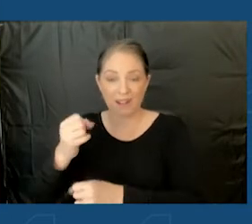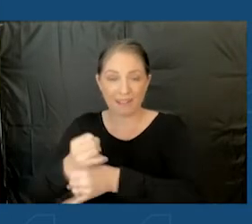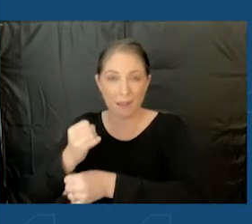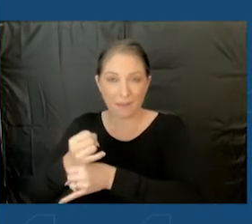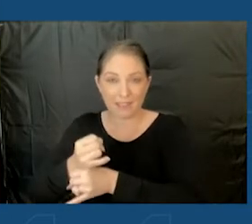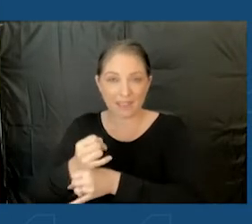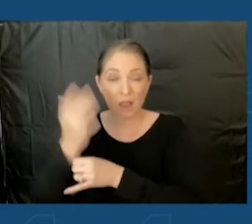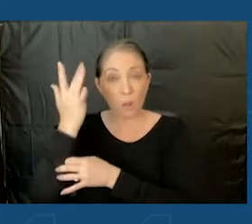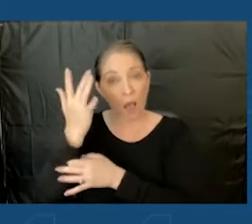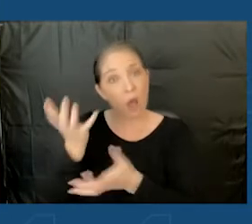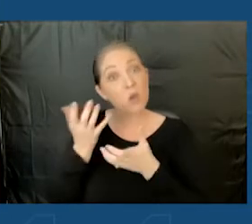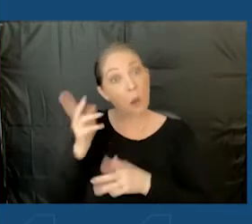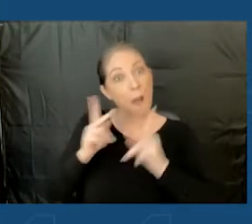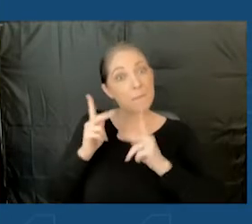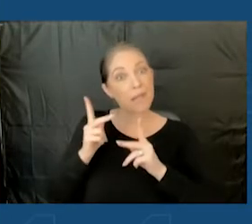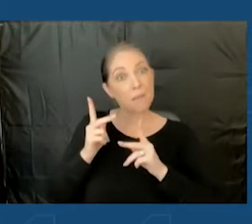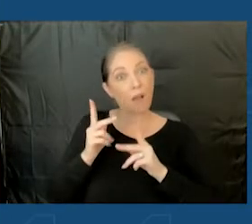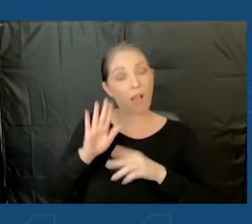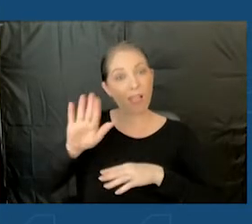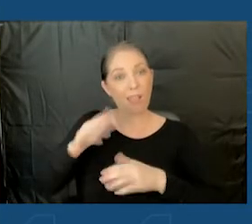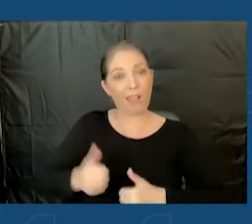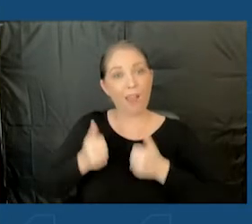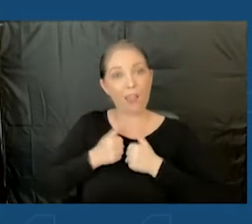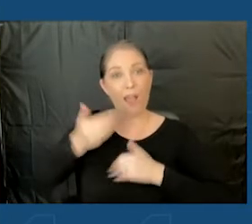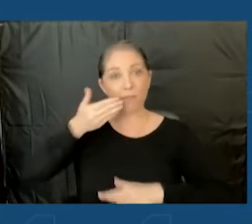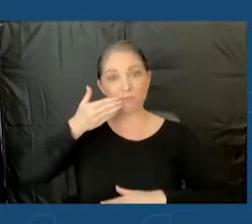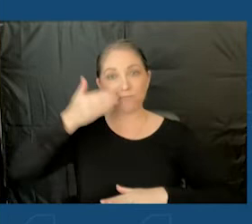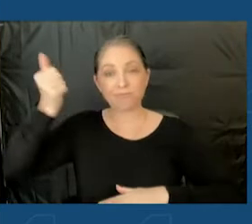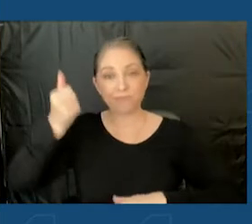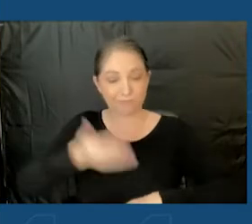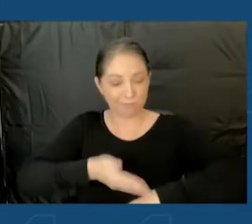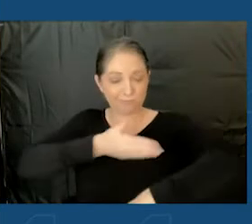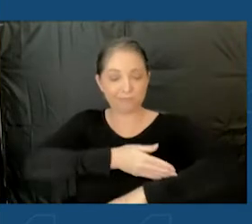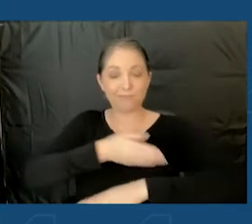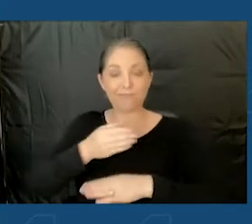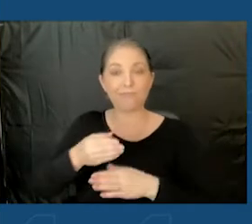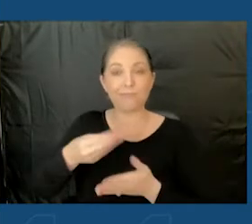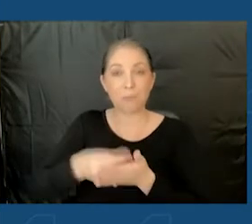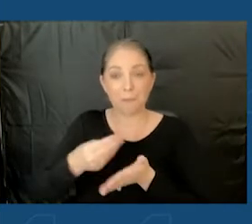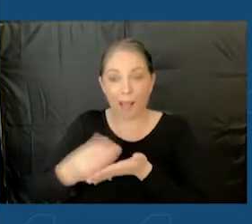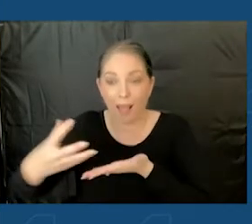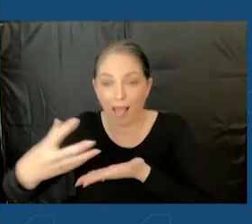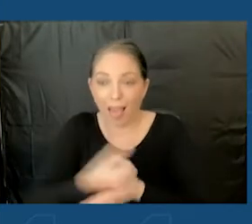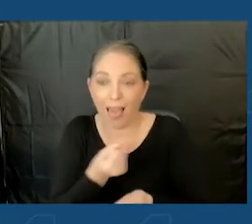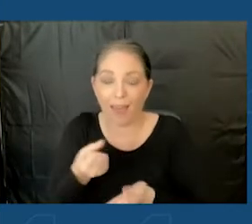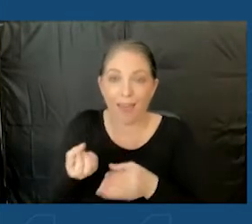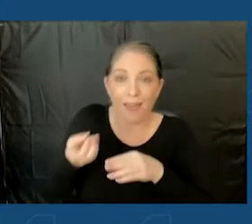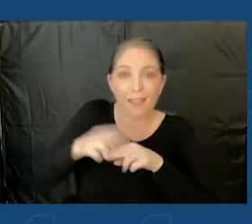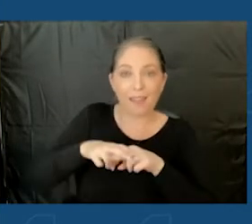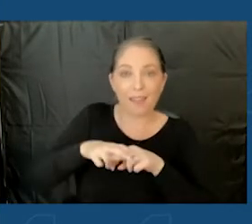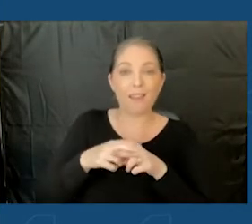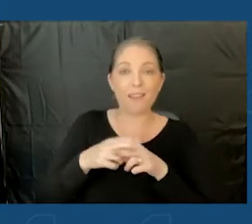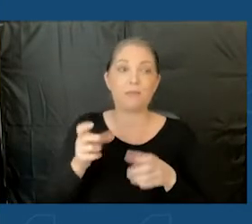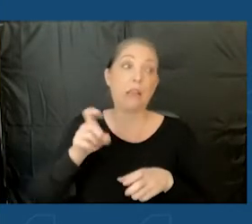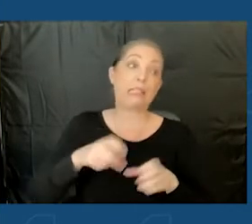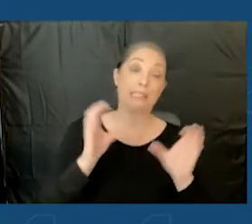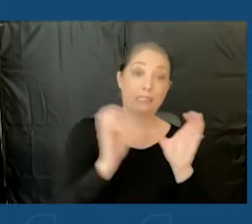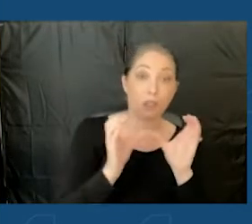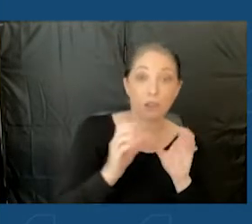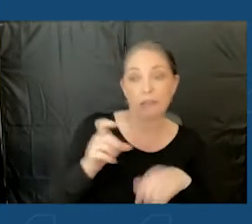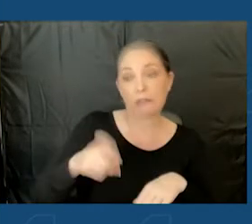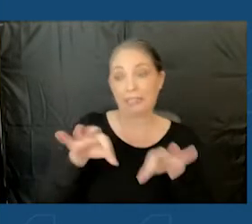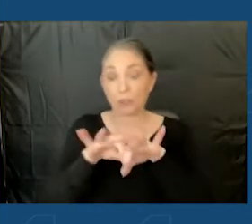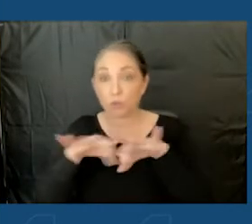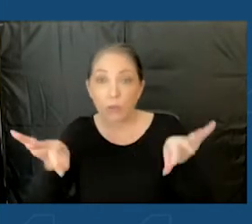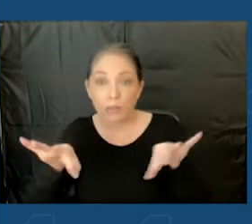people to better themselves and get those higher wage jobs, they need that credential, they need that certificate, or they need that actual degree. How do they